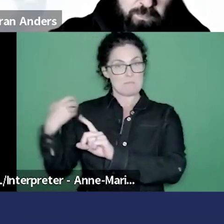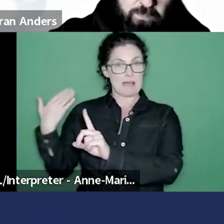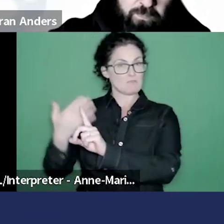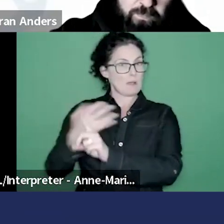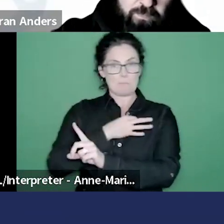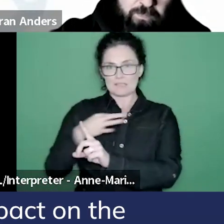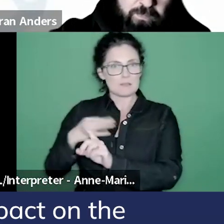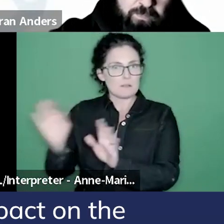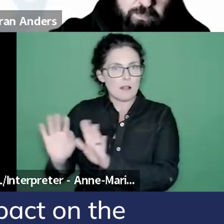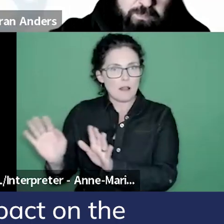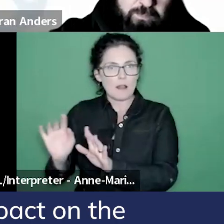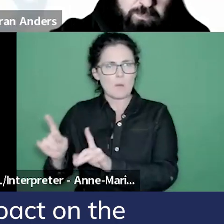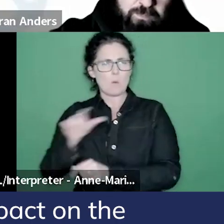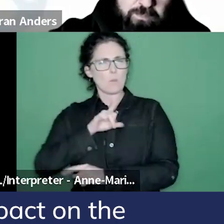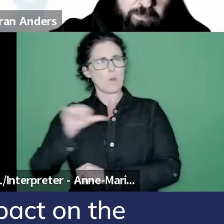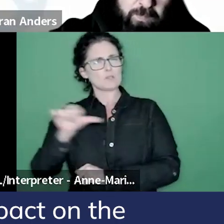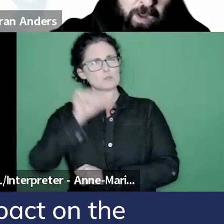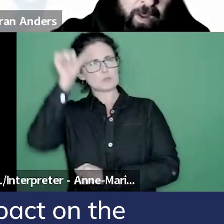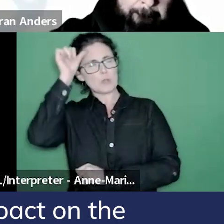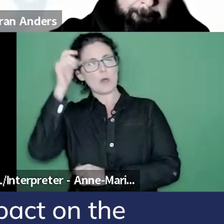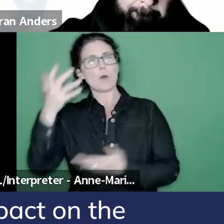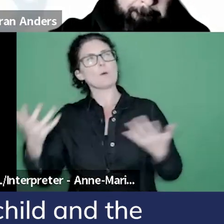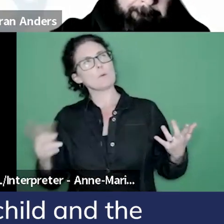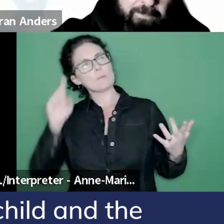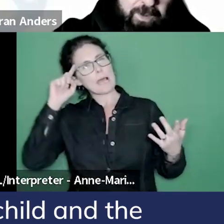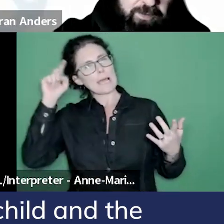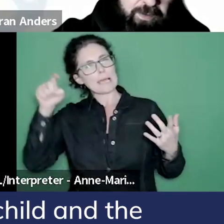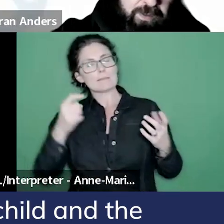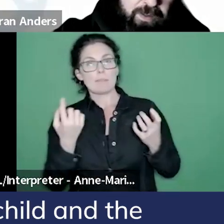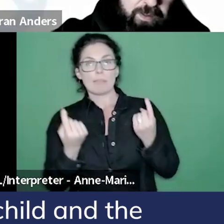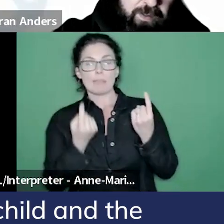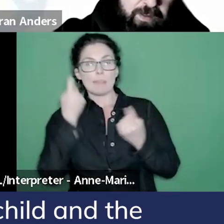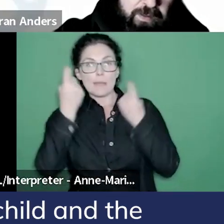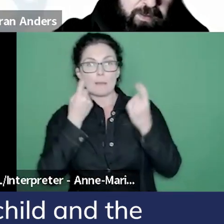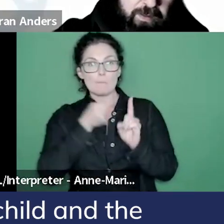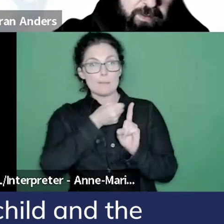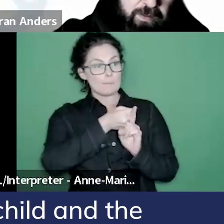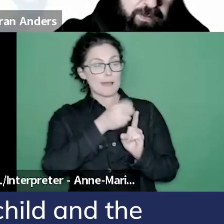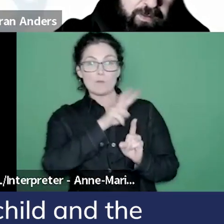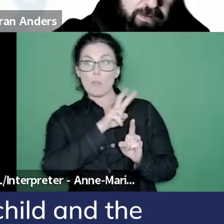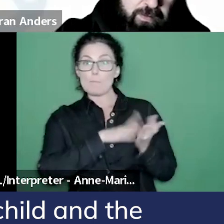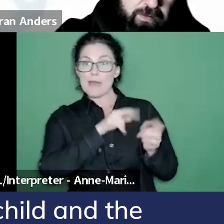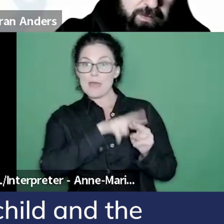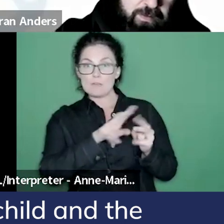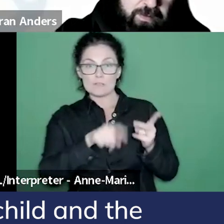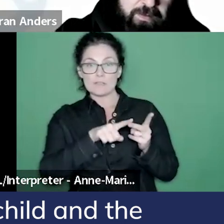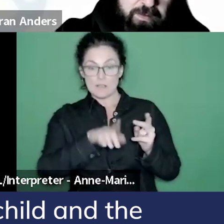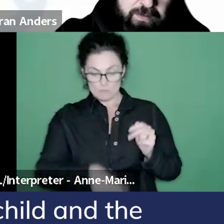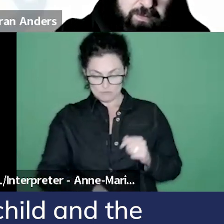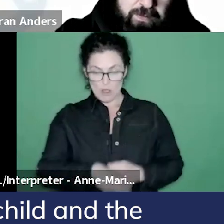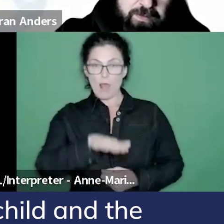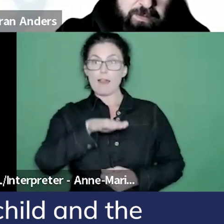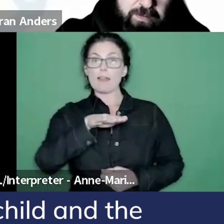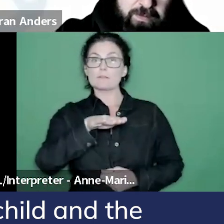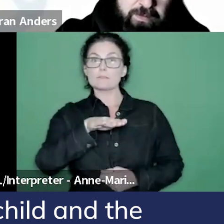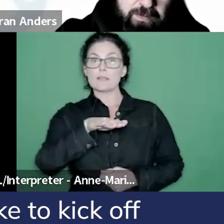So we're thinking about, I suppose, the impact on the parent as well as the impact on the developing child and the family